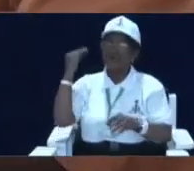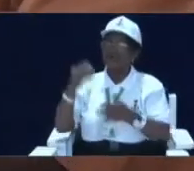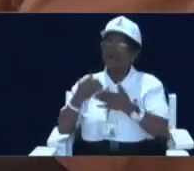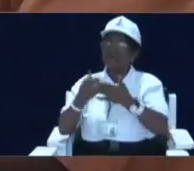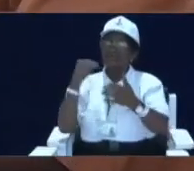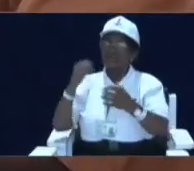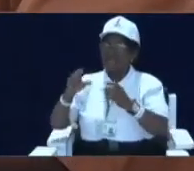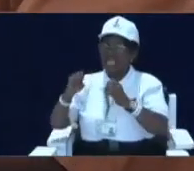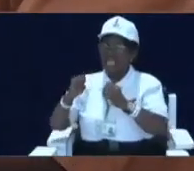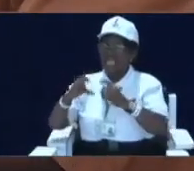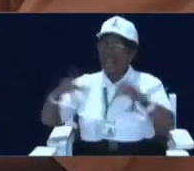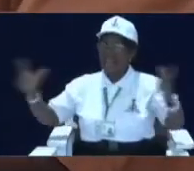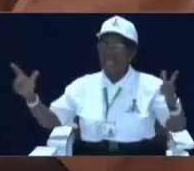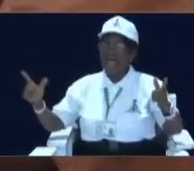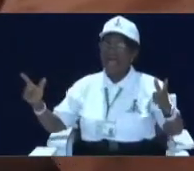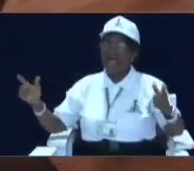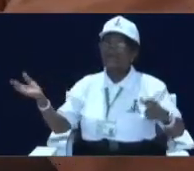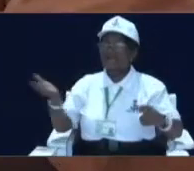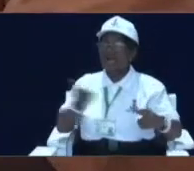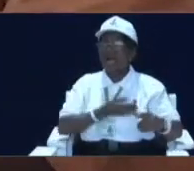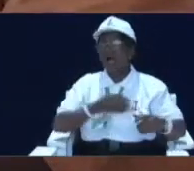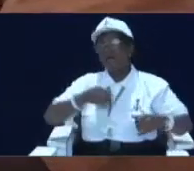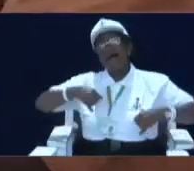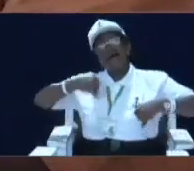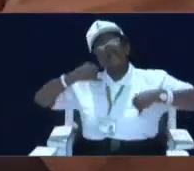before, enlarge our joy.